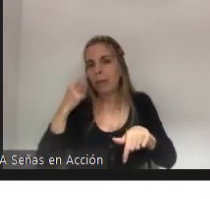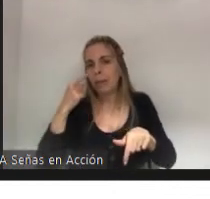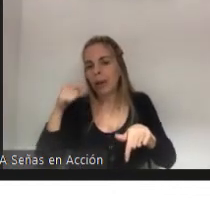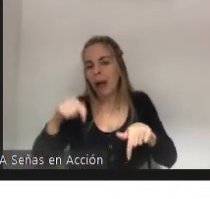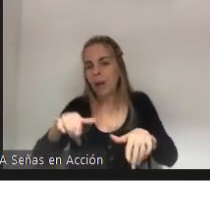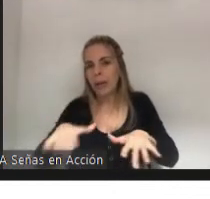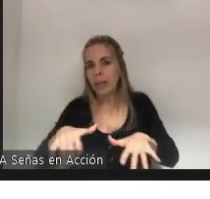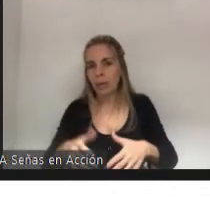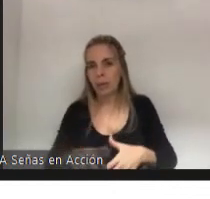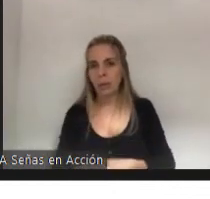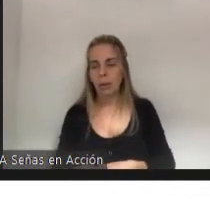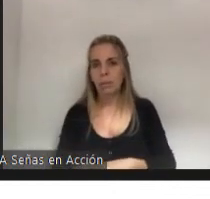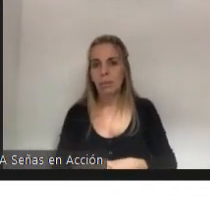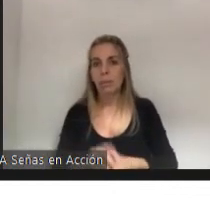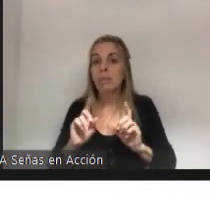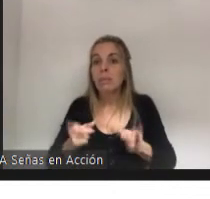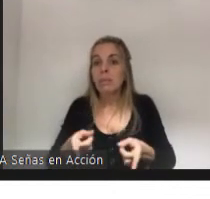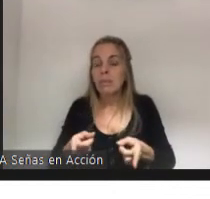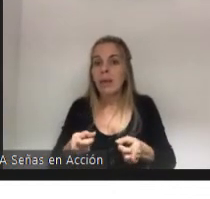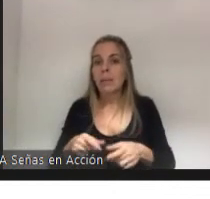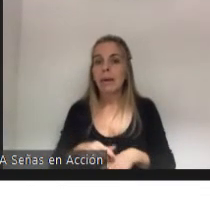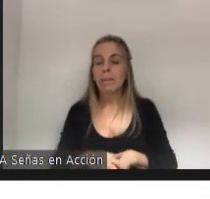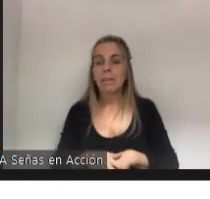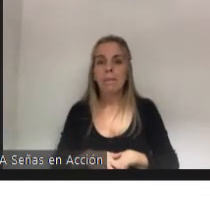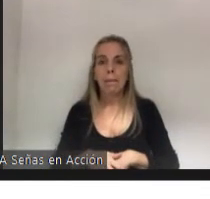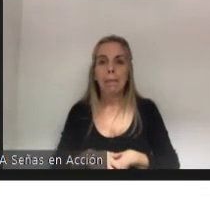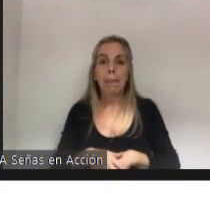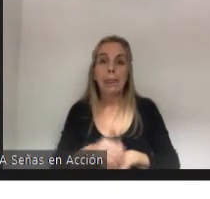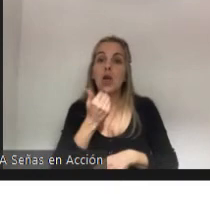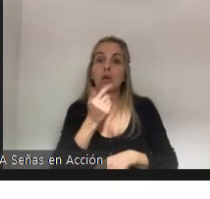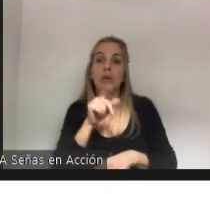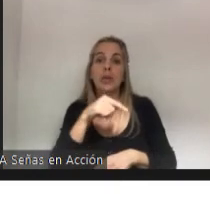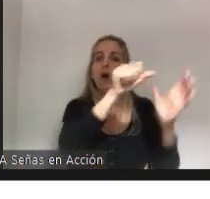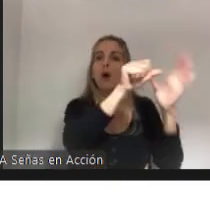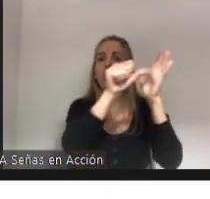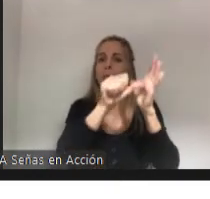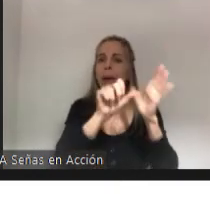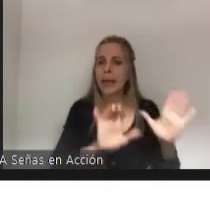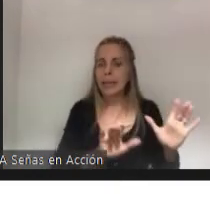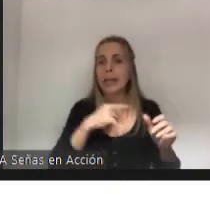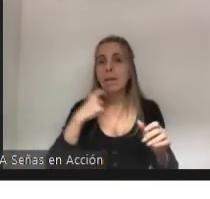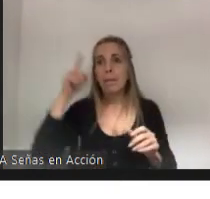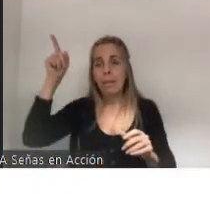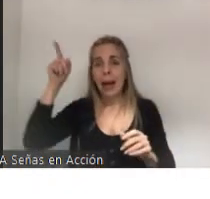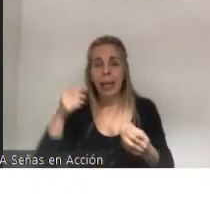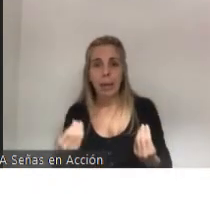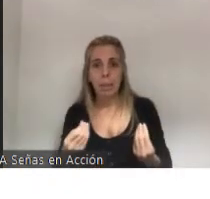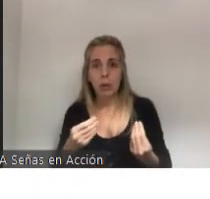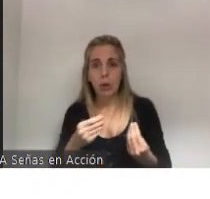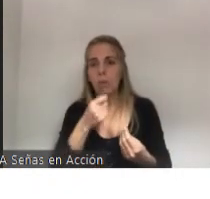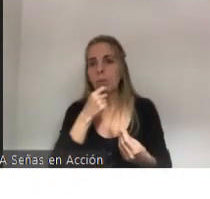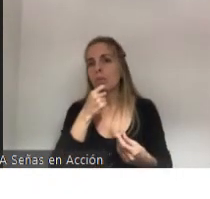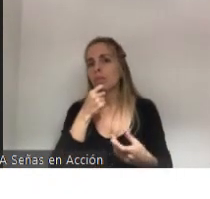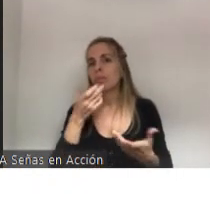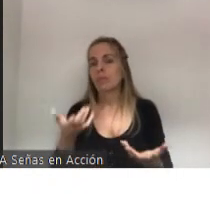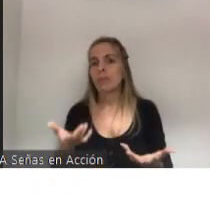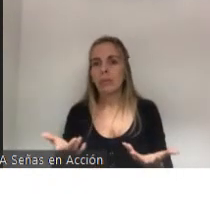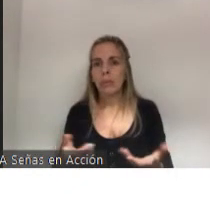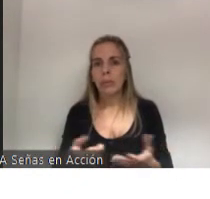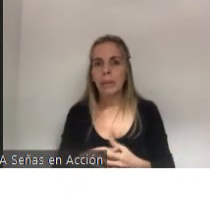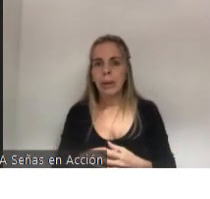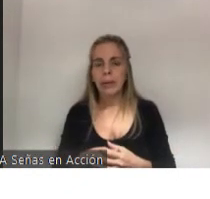that it's impossible for us to imagine it. I don't know whether that happened on the other side of the